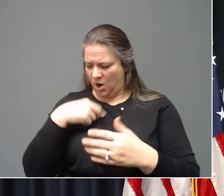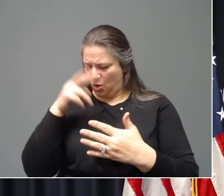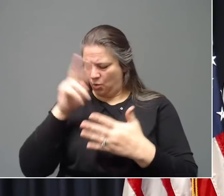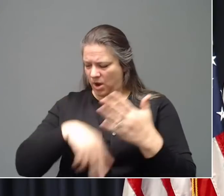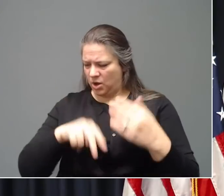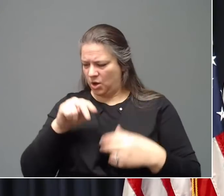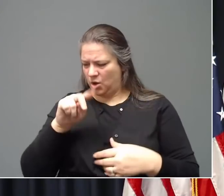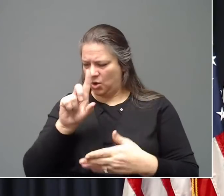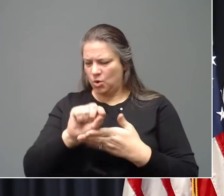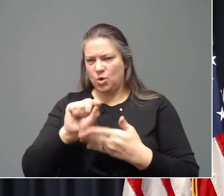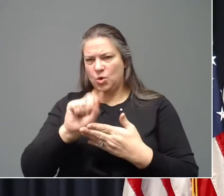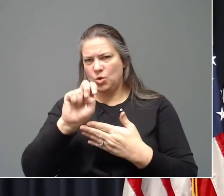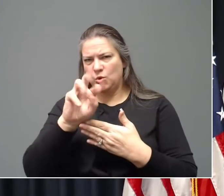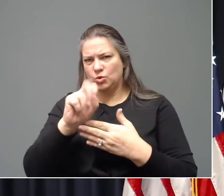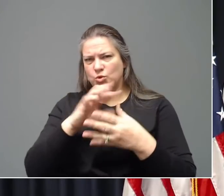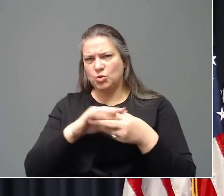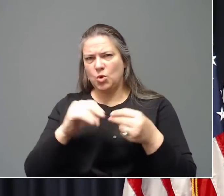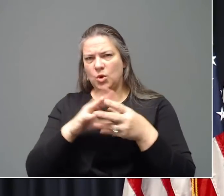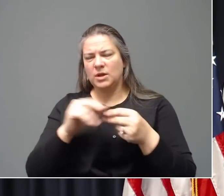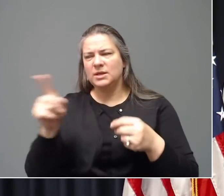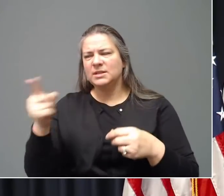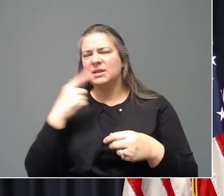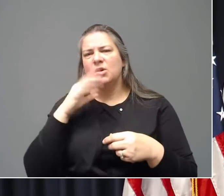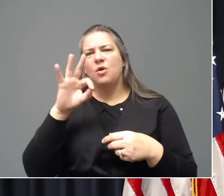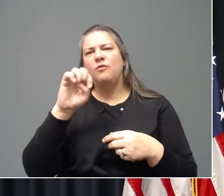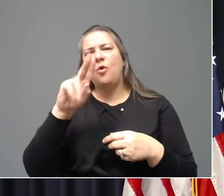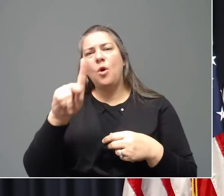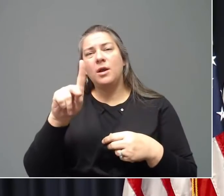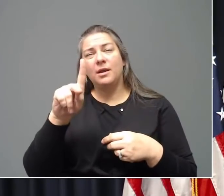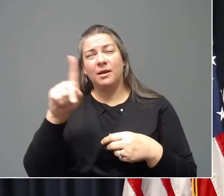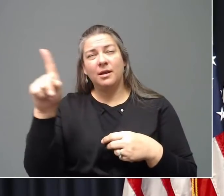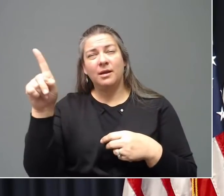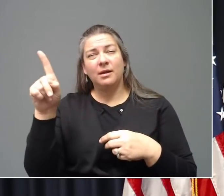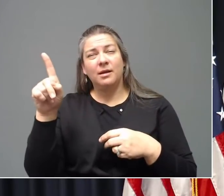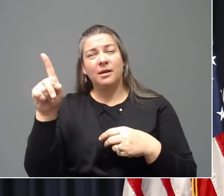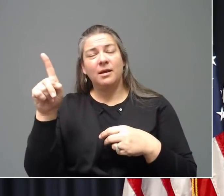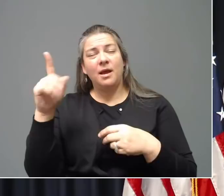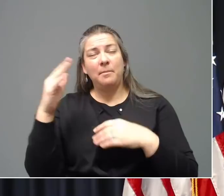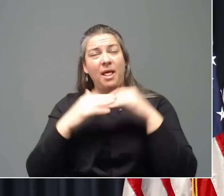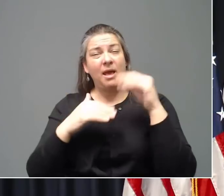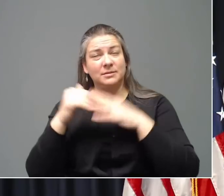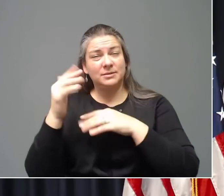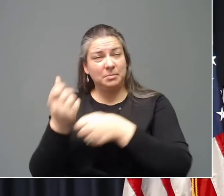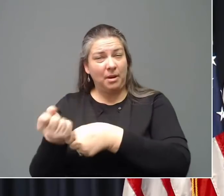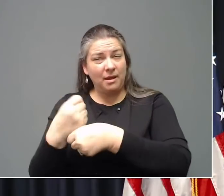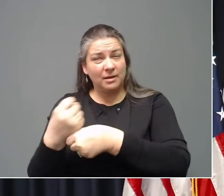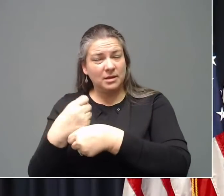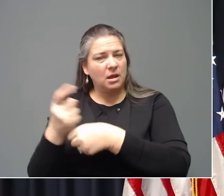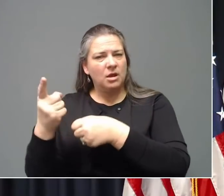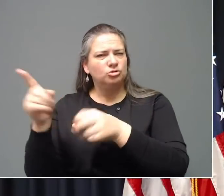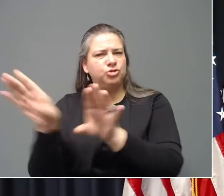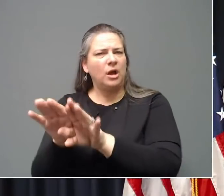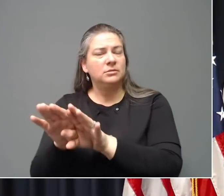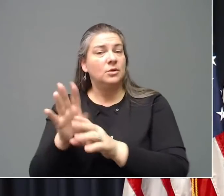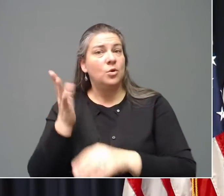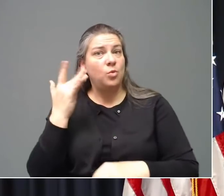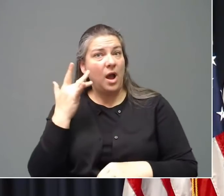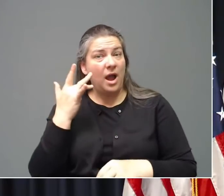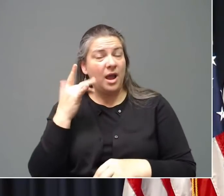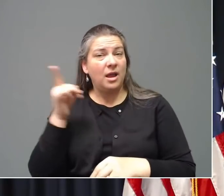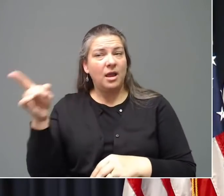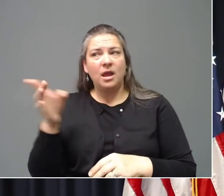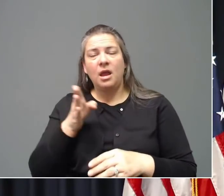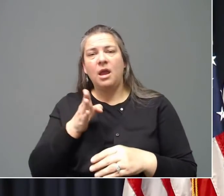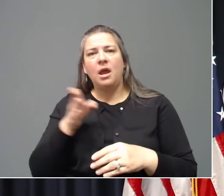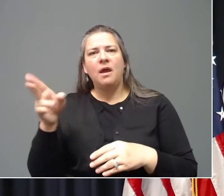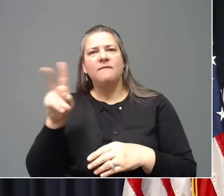one of Ford's plants, which employs thousands of people, is having to shut down because the virus has swept through one of the auto parts suppliers